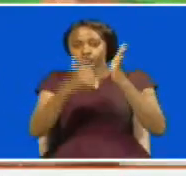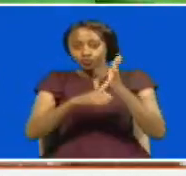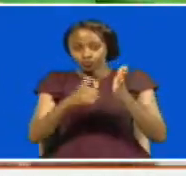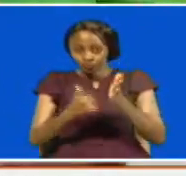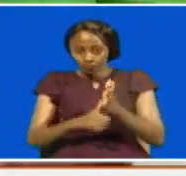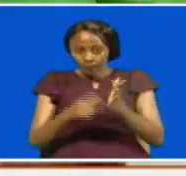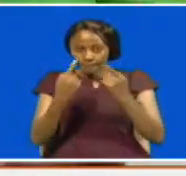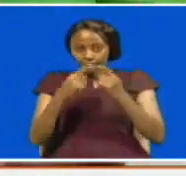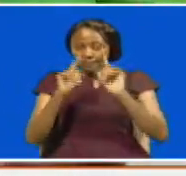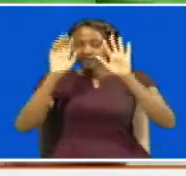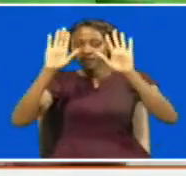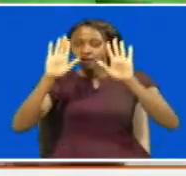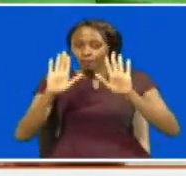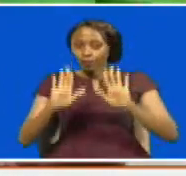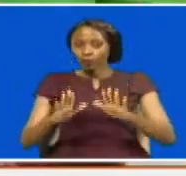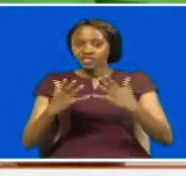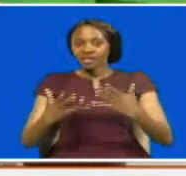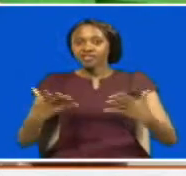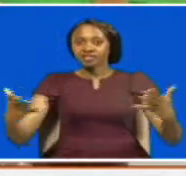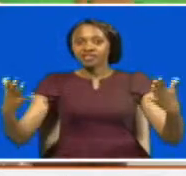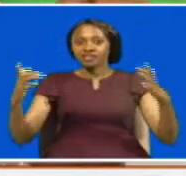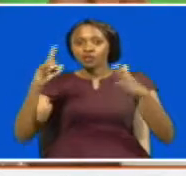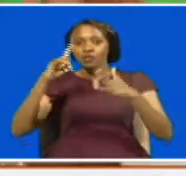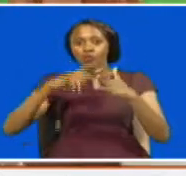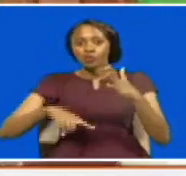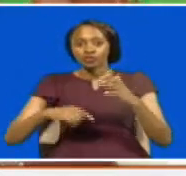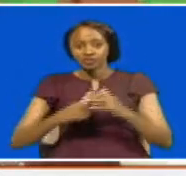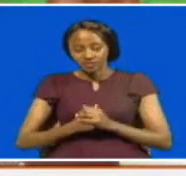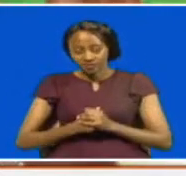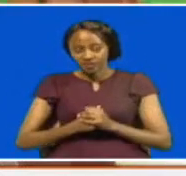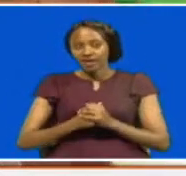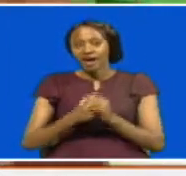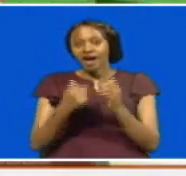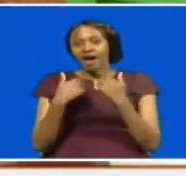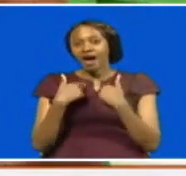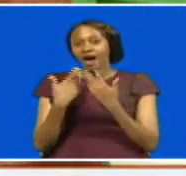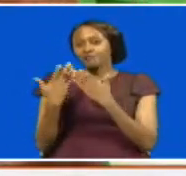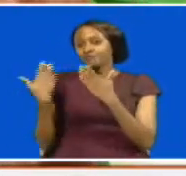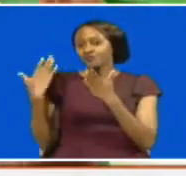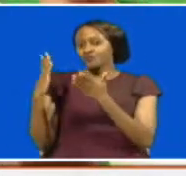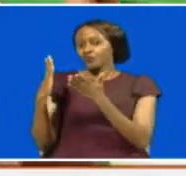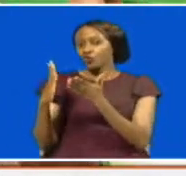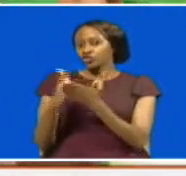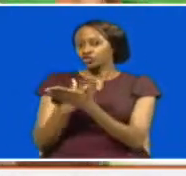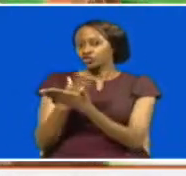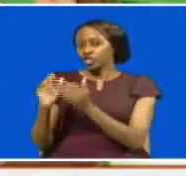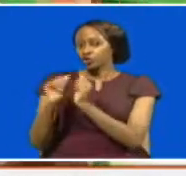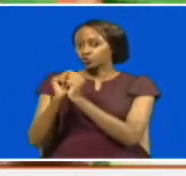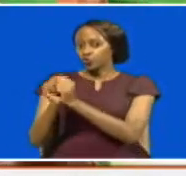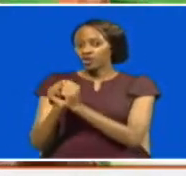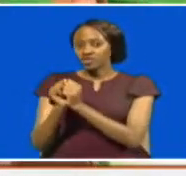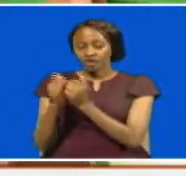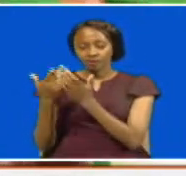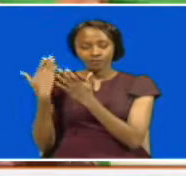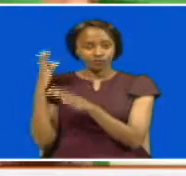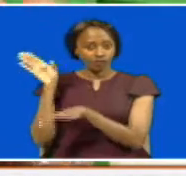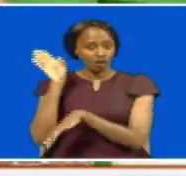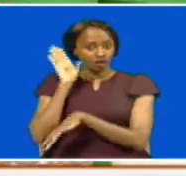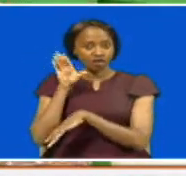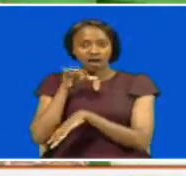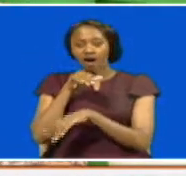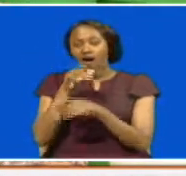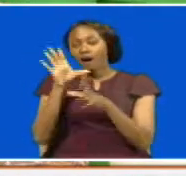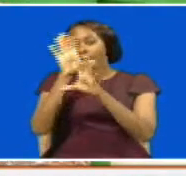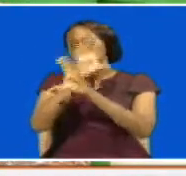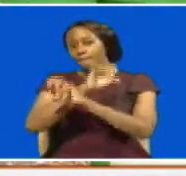I think the most important thing is what I did hear the president say, that we must all act in line